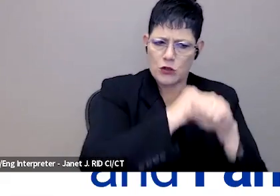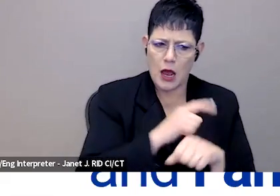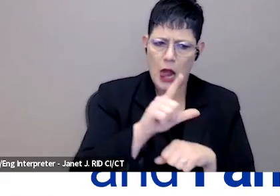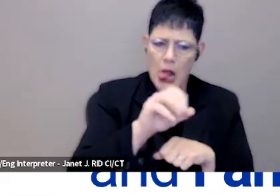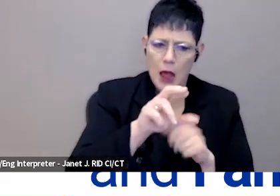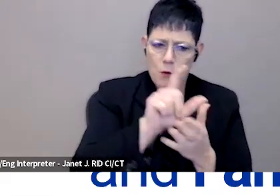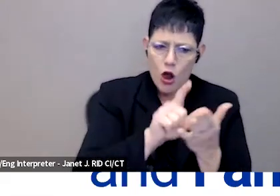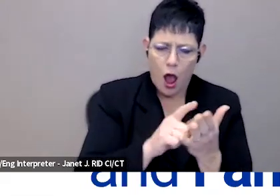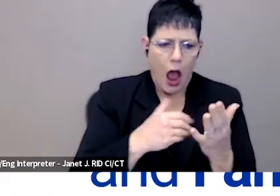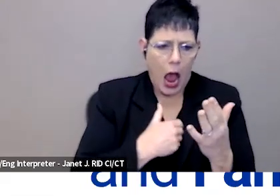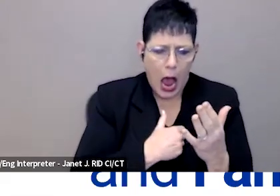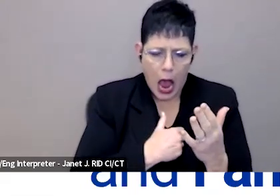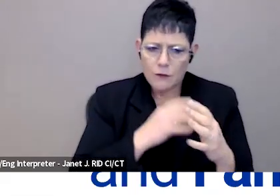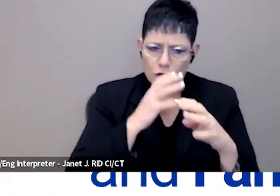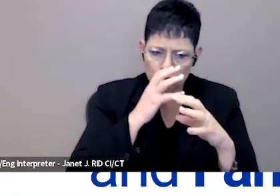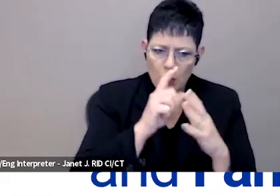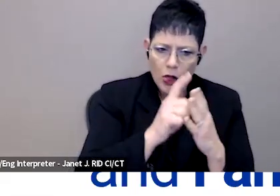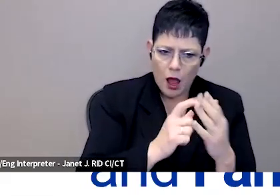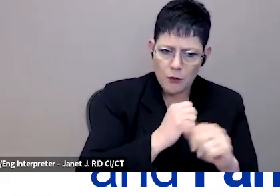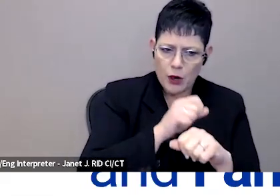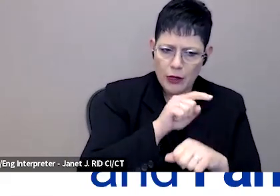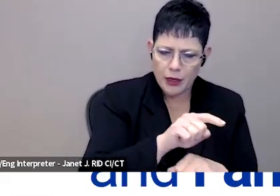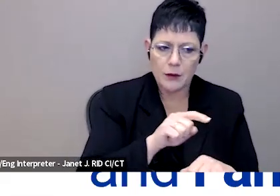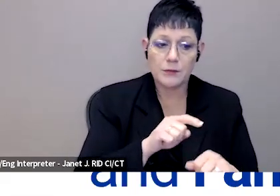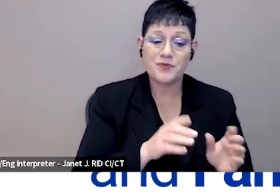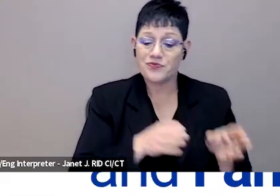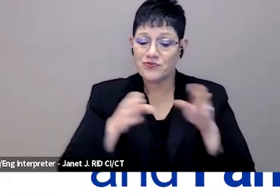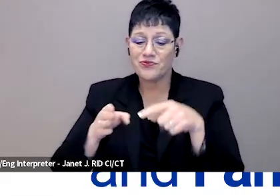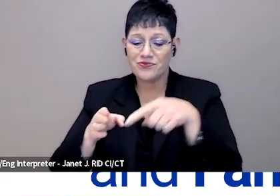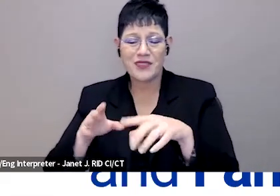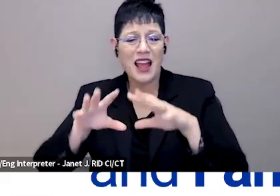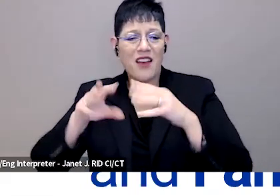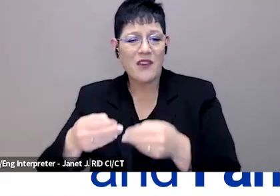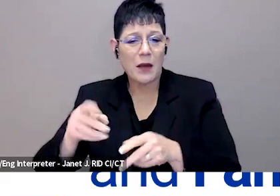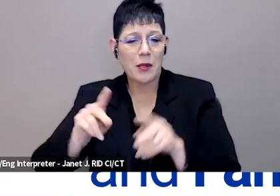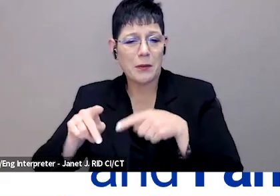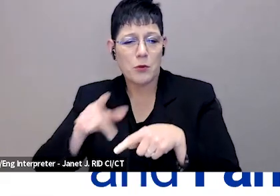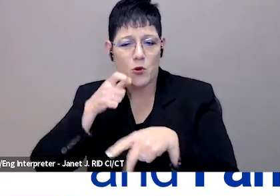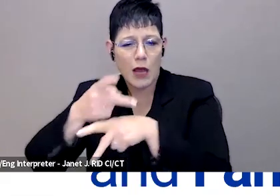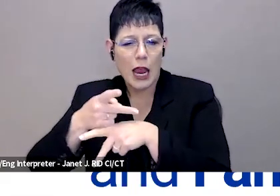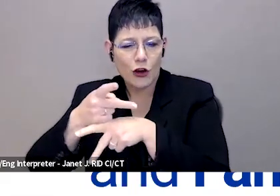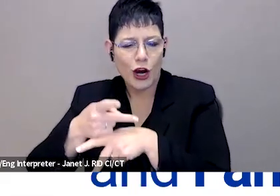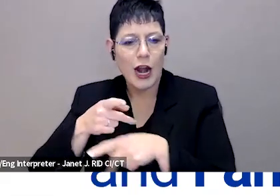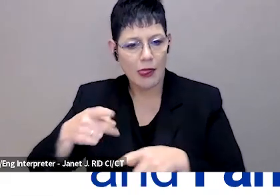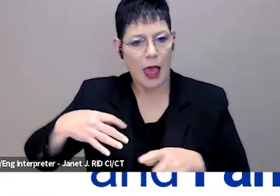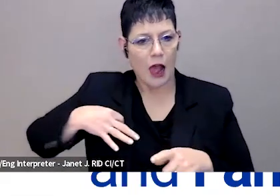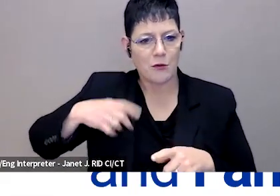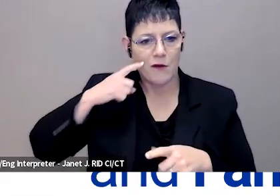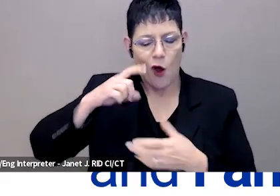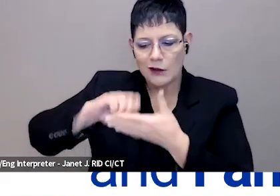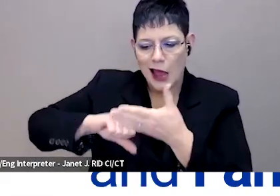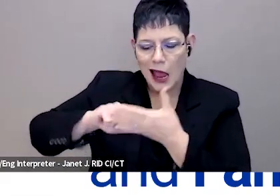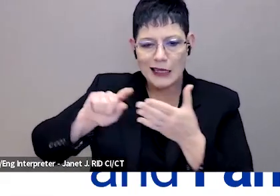structured schedules and professional standards, whereas family caregivers may be eligible for tax credits, stipends, or